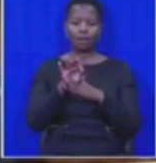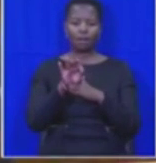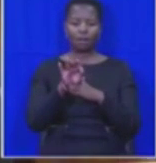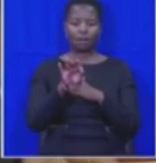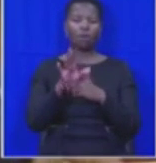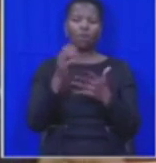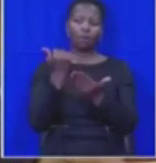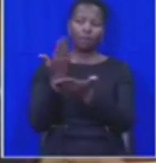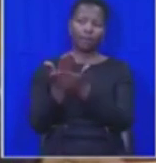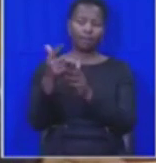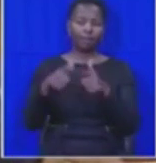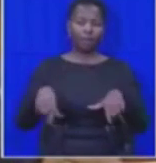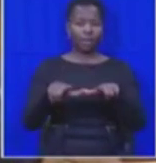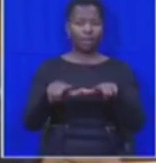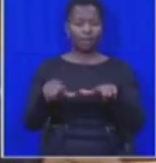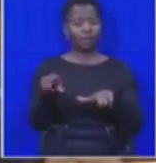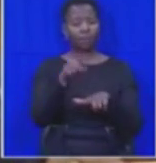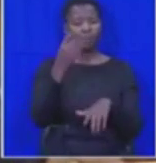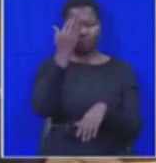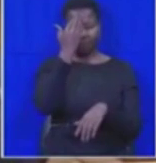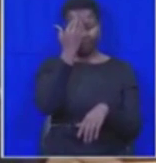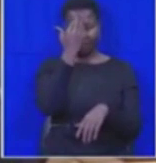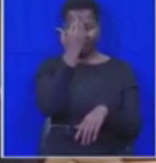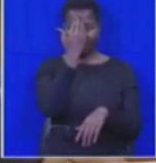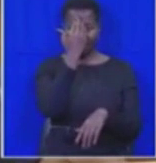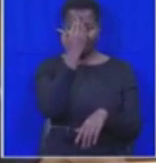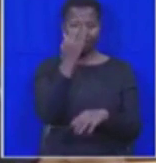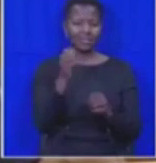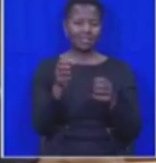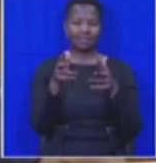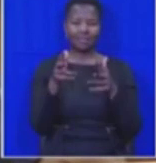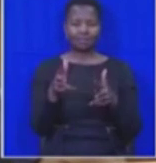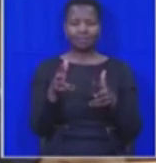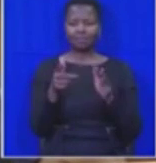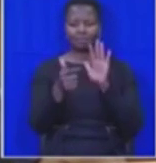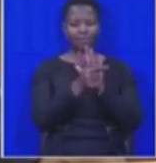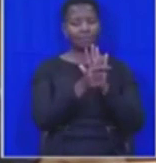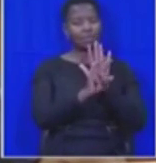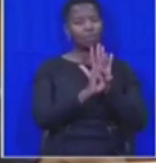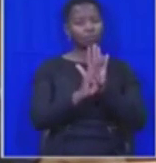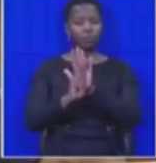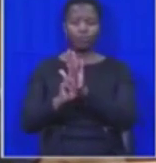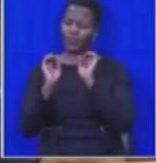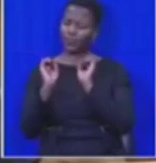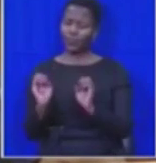I'm sure it is common knowledge that if you don't have legal representative,